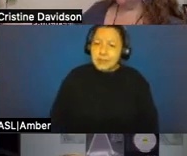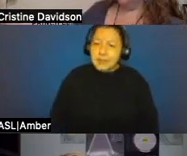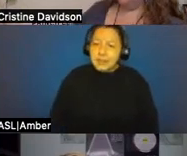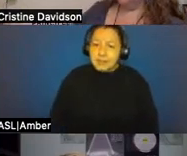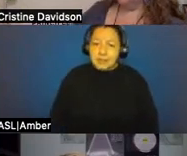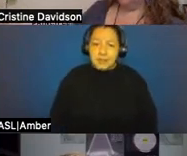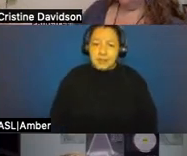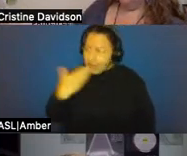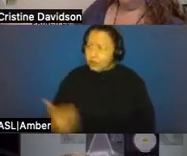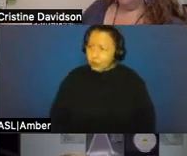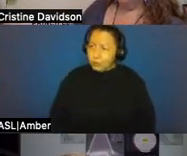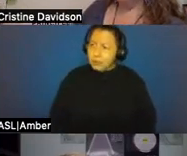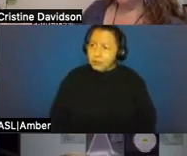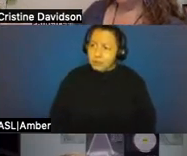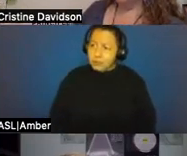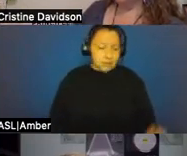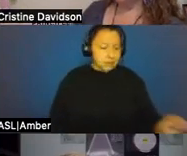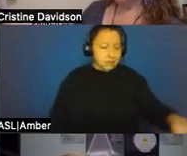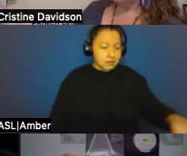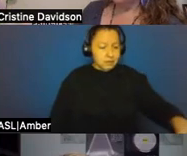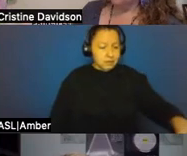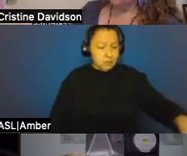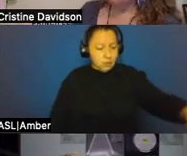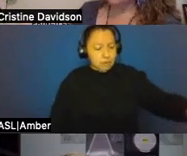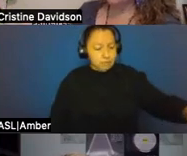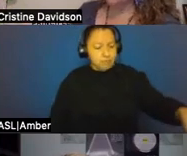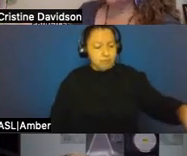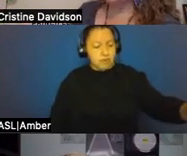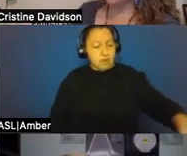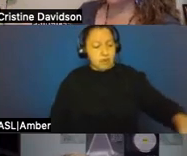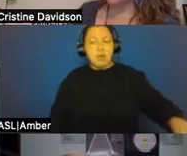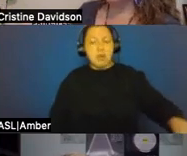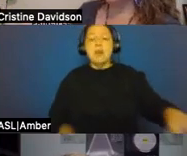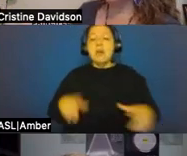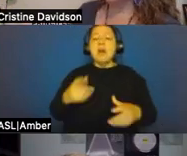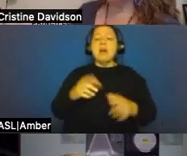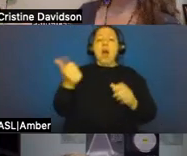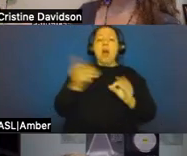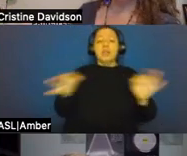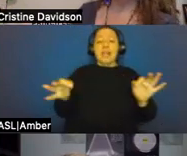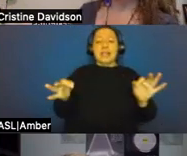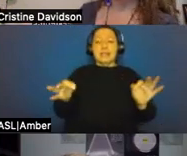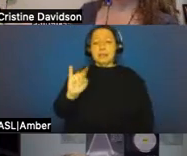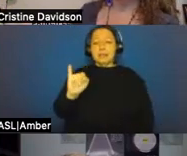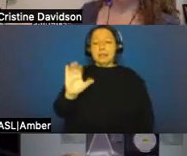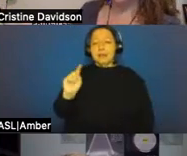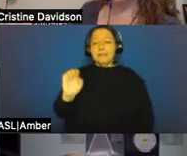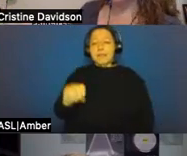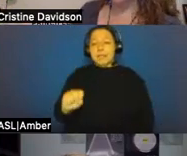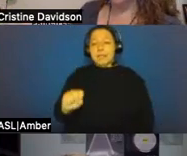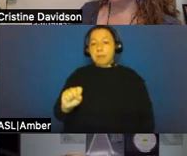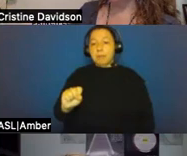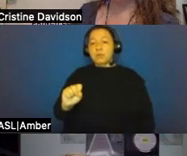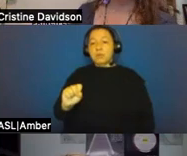Thank you. Okay, how about this one? Victims who recant are lying.